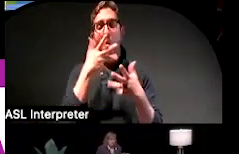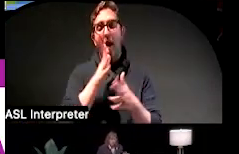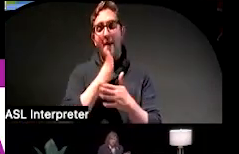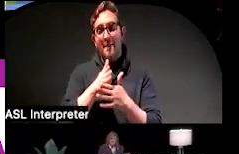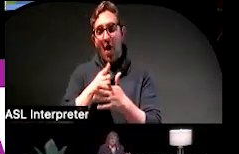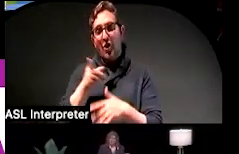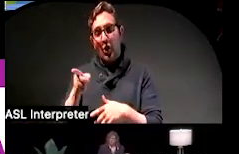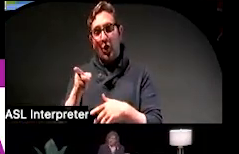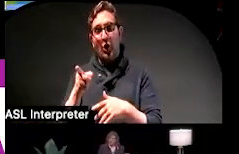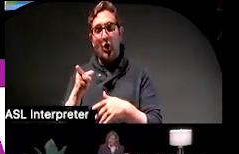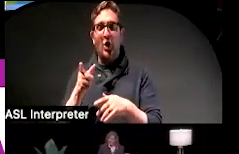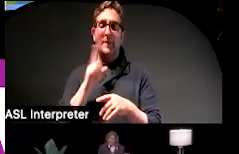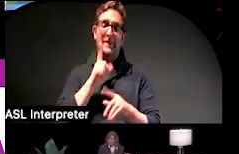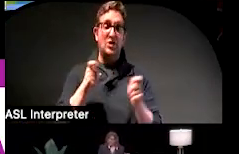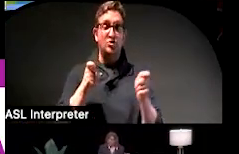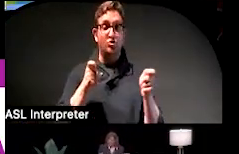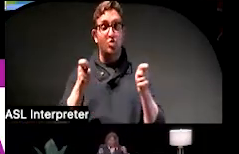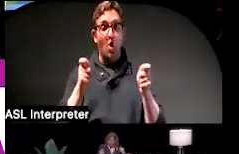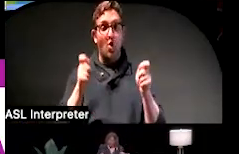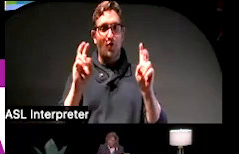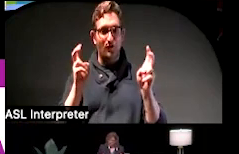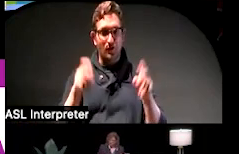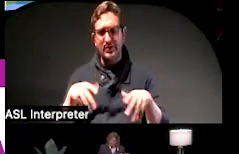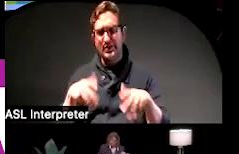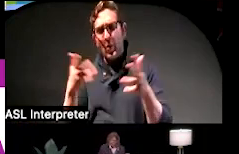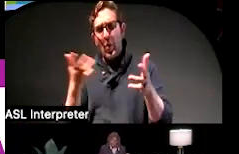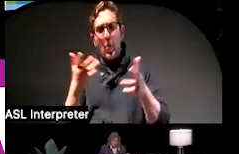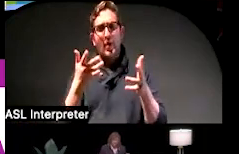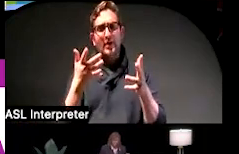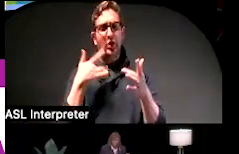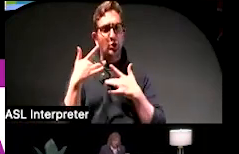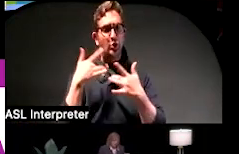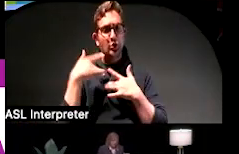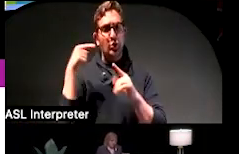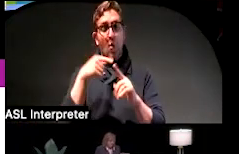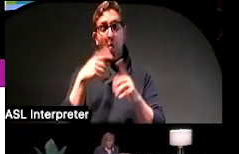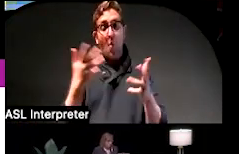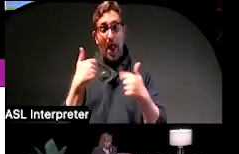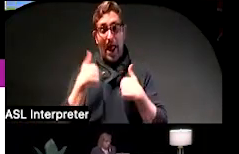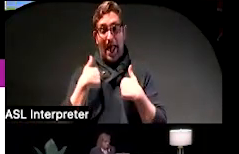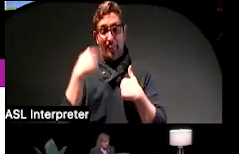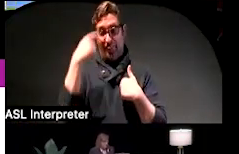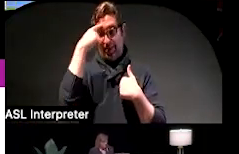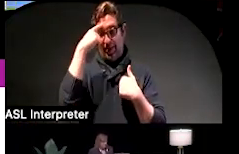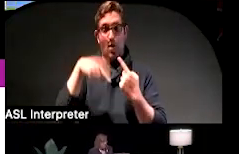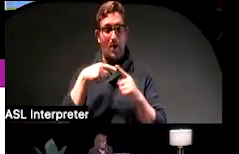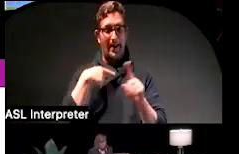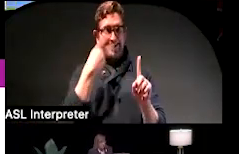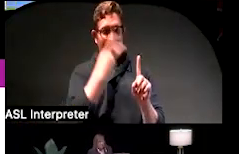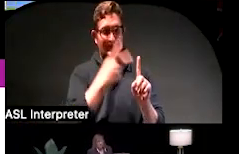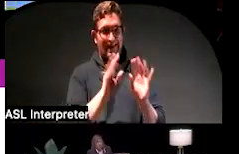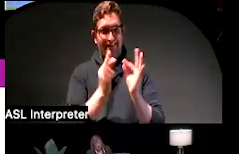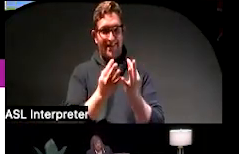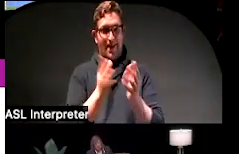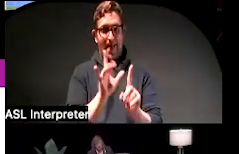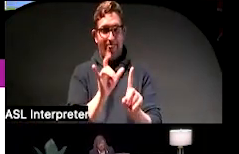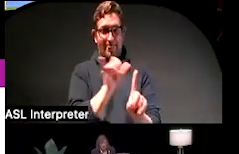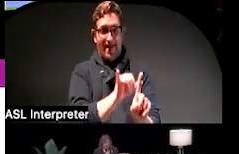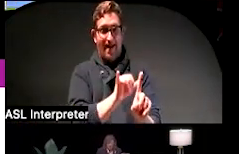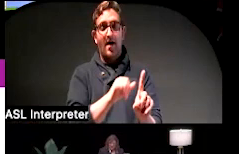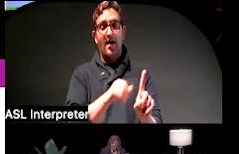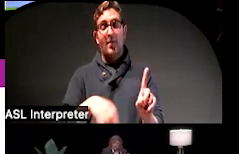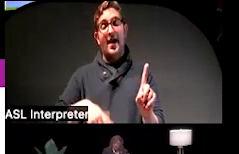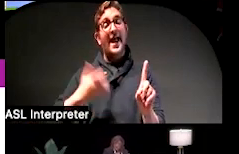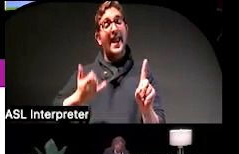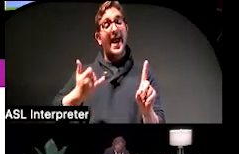So what's the concern here? What do I think when I see a family like this? Well, here I'm going to throw